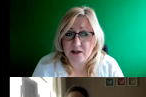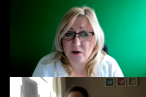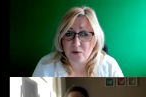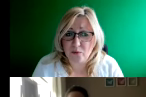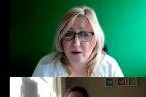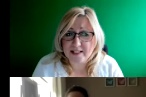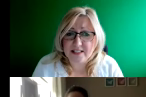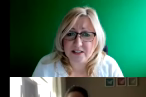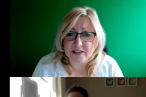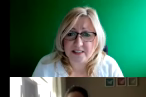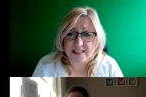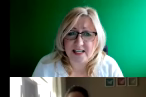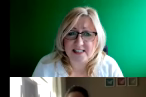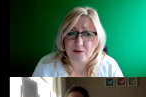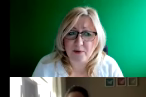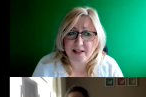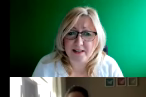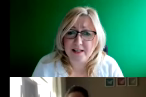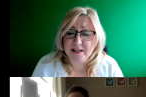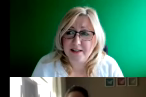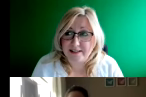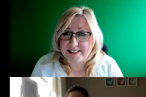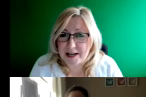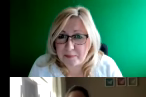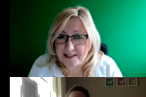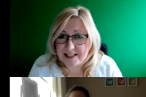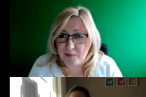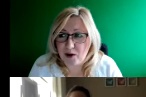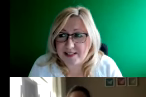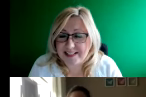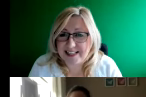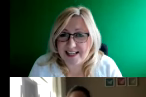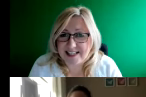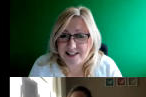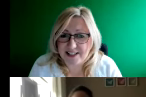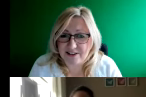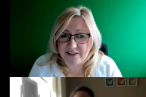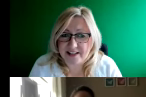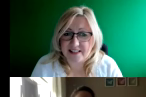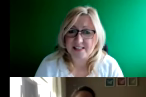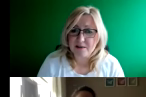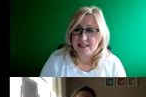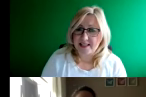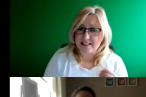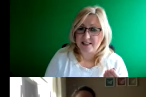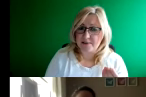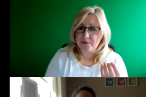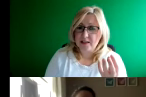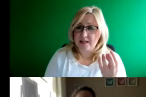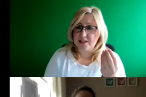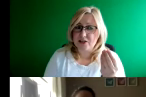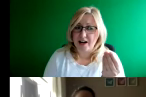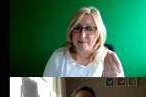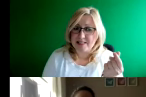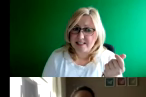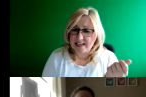And what he does is he says that, well, and this is kind of building on what Alissa has said earlier on, right, that some sentences